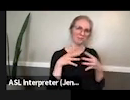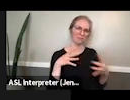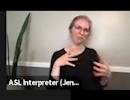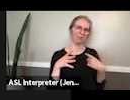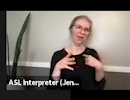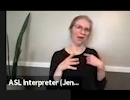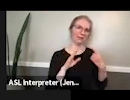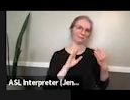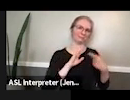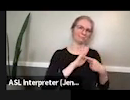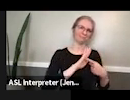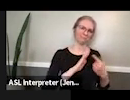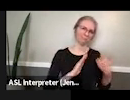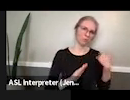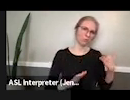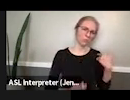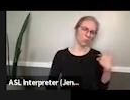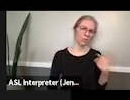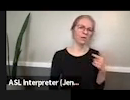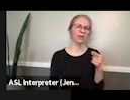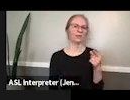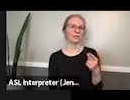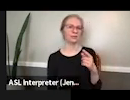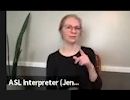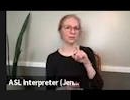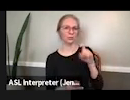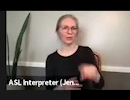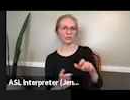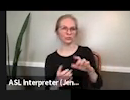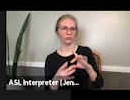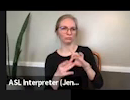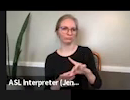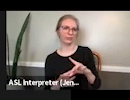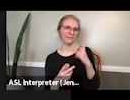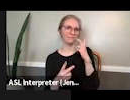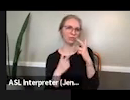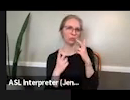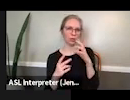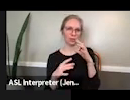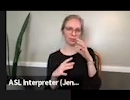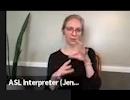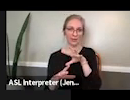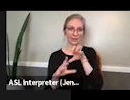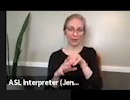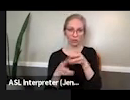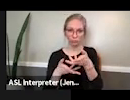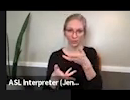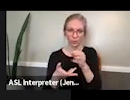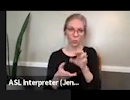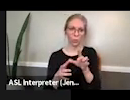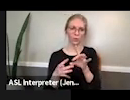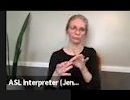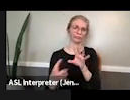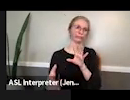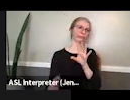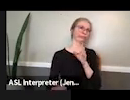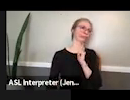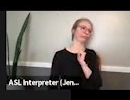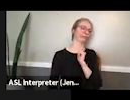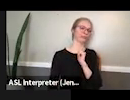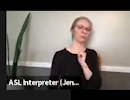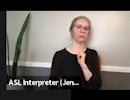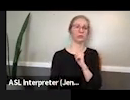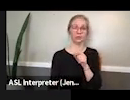it's going to look at these questions like visual engagement or disengagement. And does the child use vision with